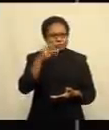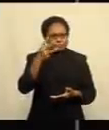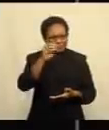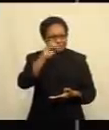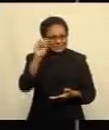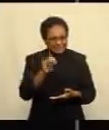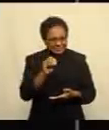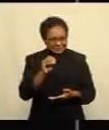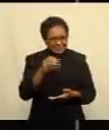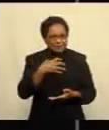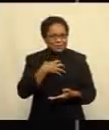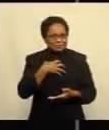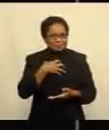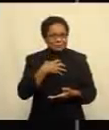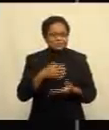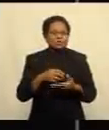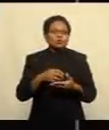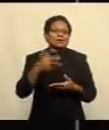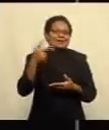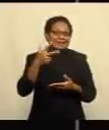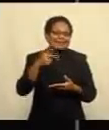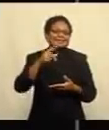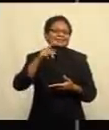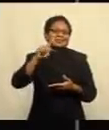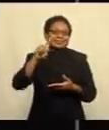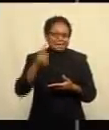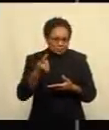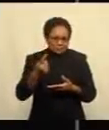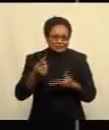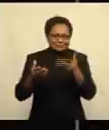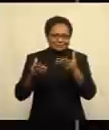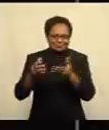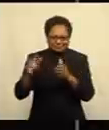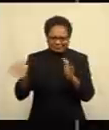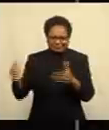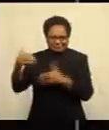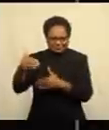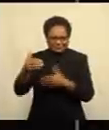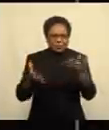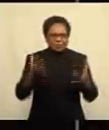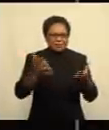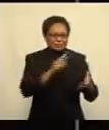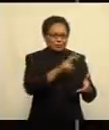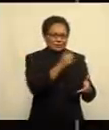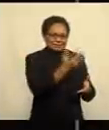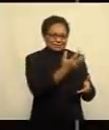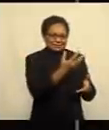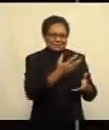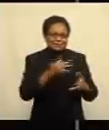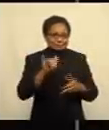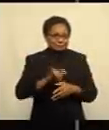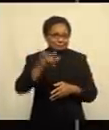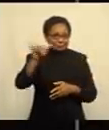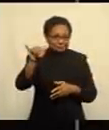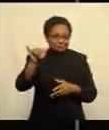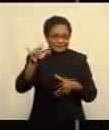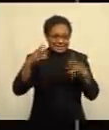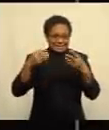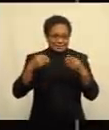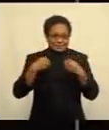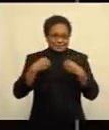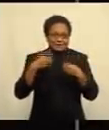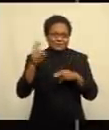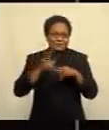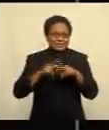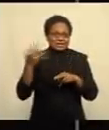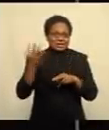than 1,800 tons when compared to 2019. Fiji Airways had earlier highlighted that there are up to 10